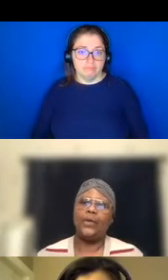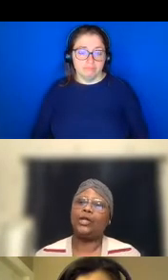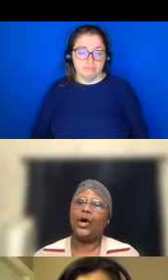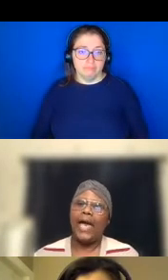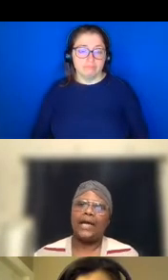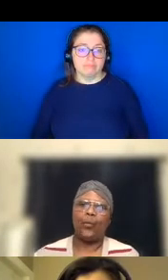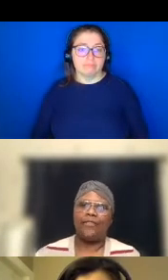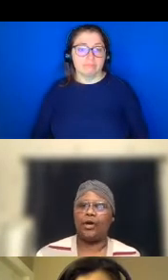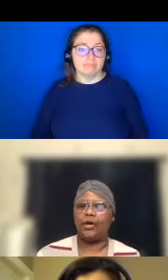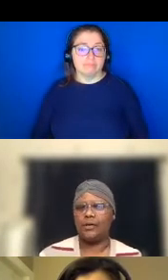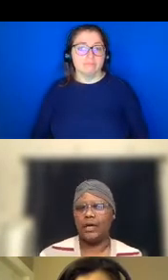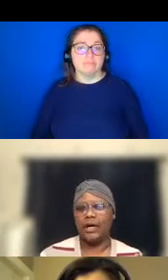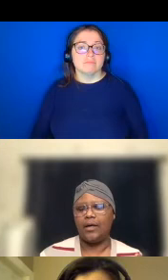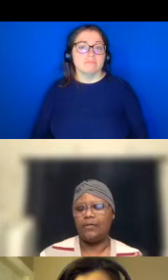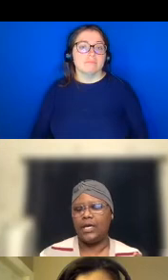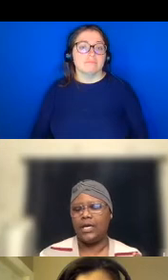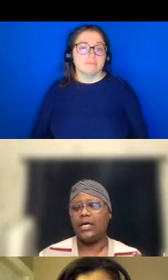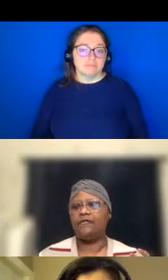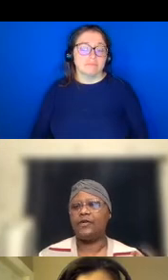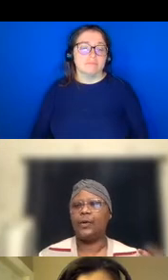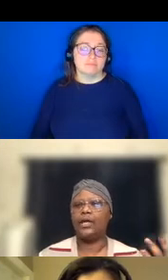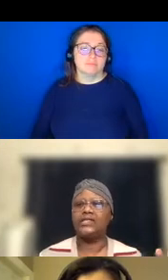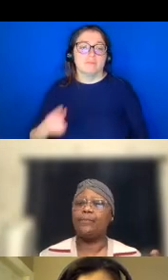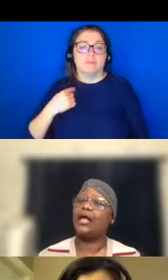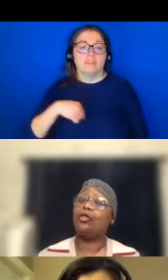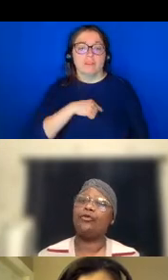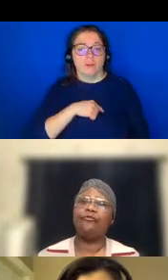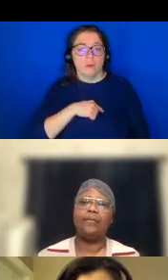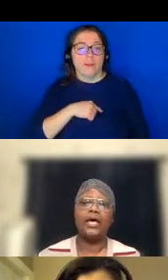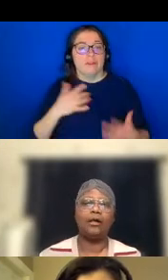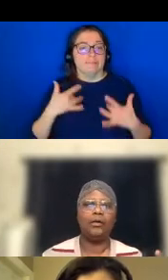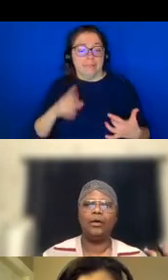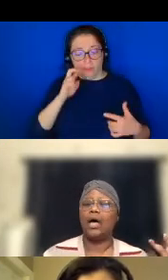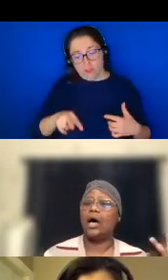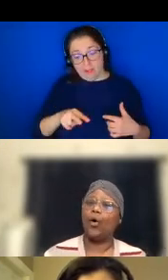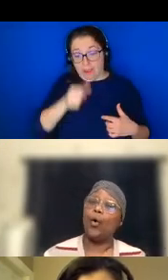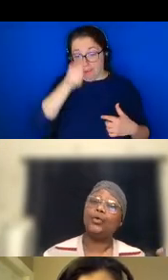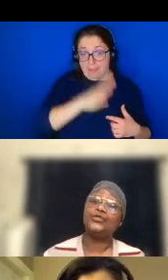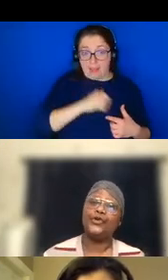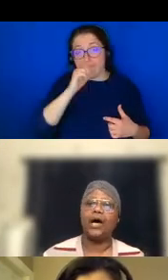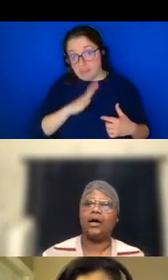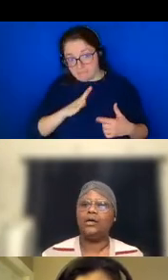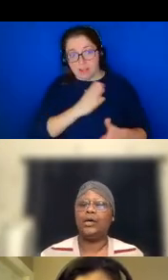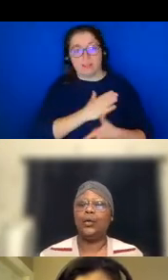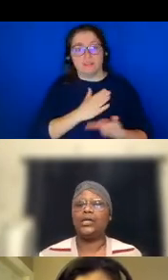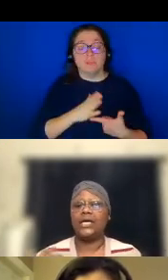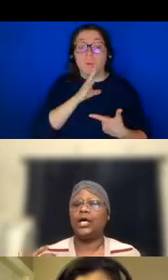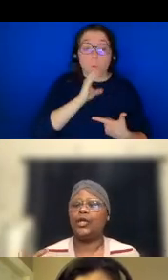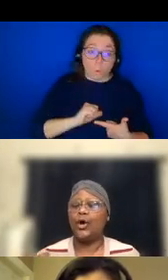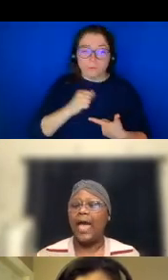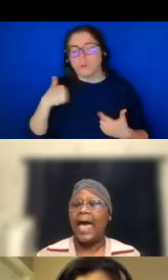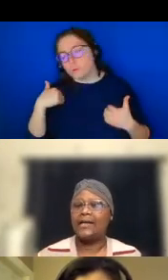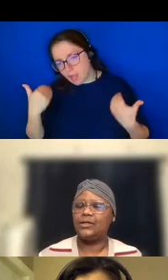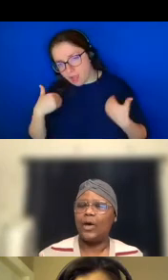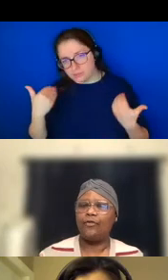We will look at whether the individual is male or female, old or young. We'll take a